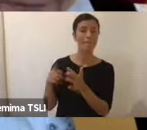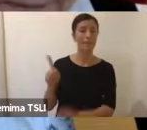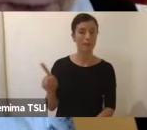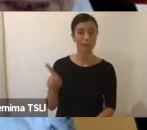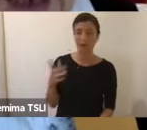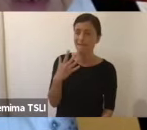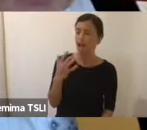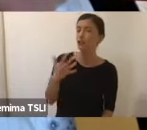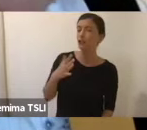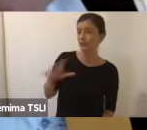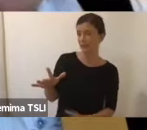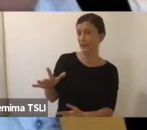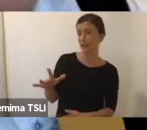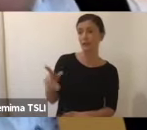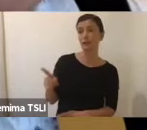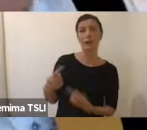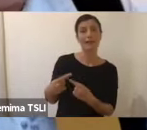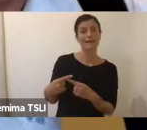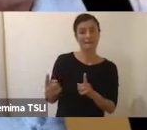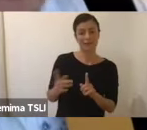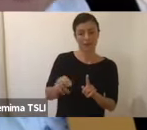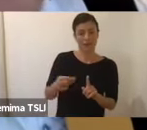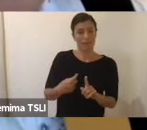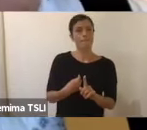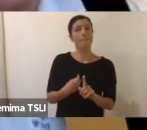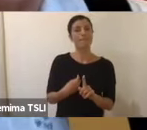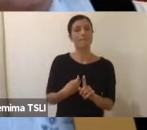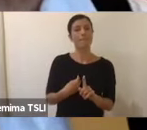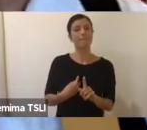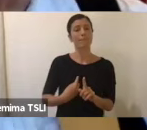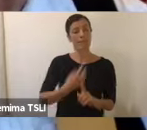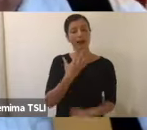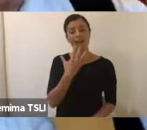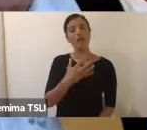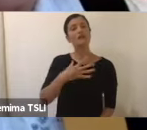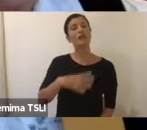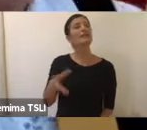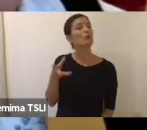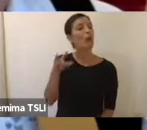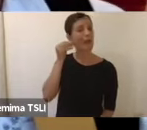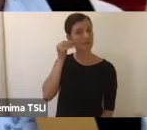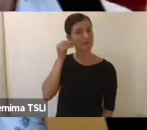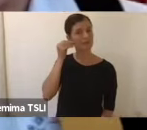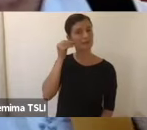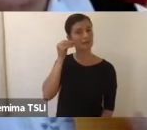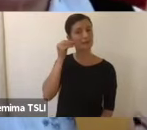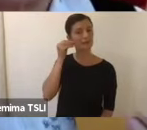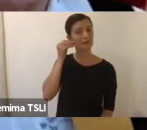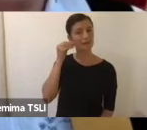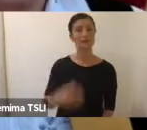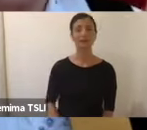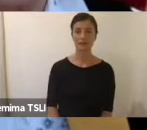you know and I listened to you Vimla Sara opening that and I thought whoa straight in there which